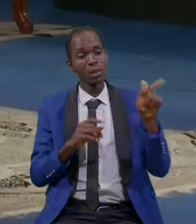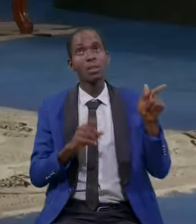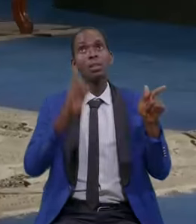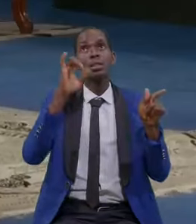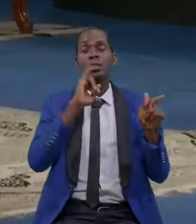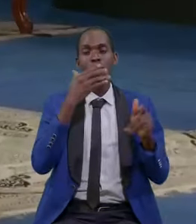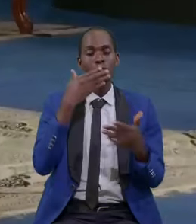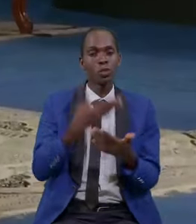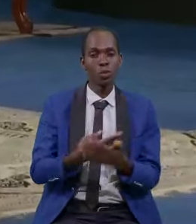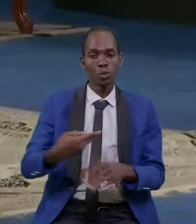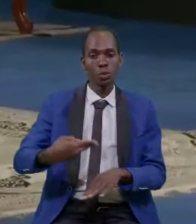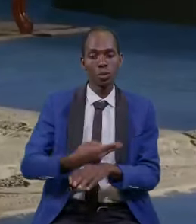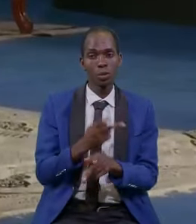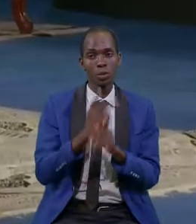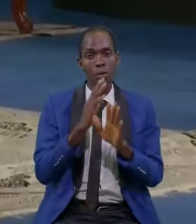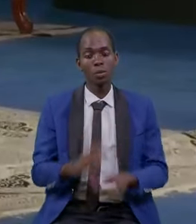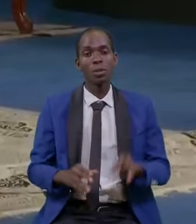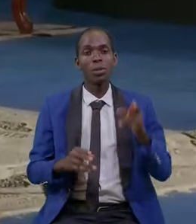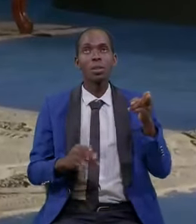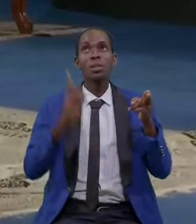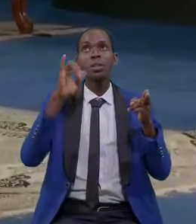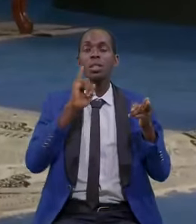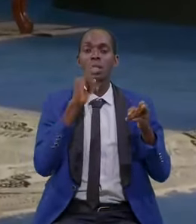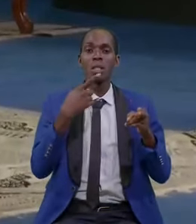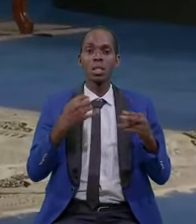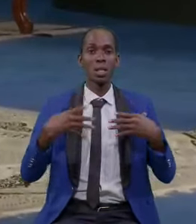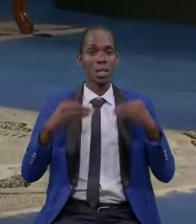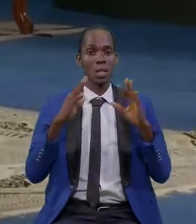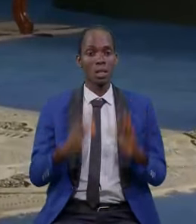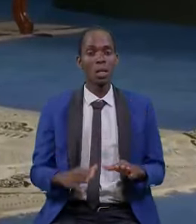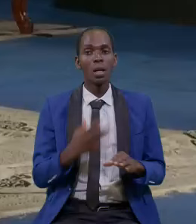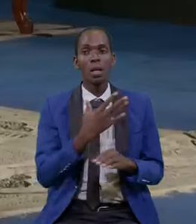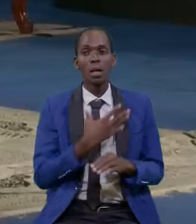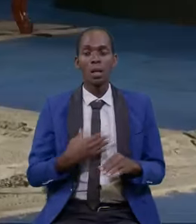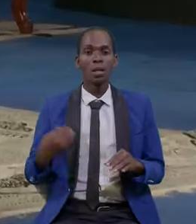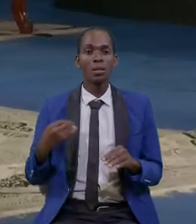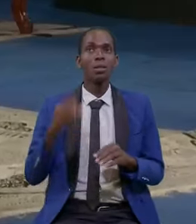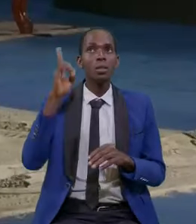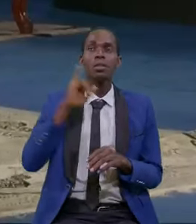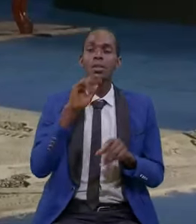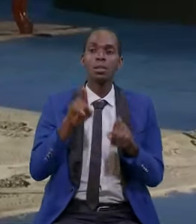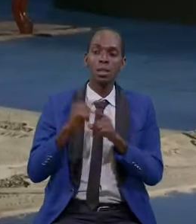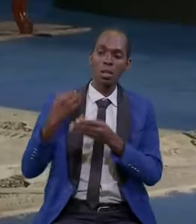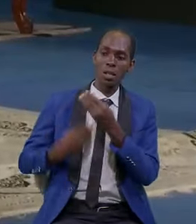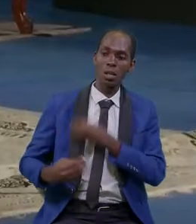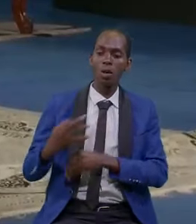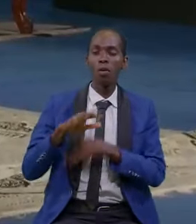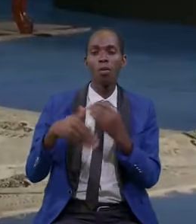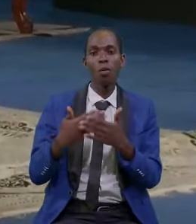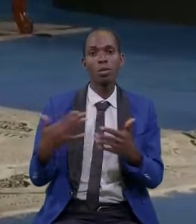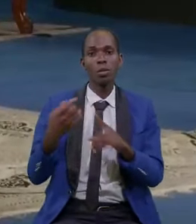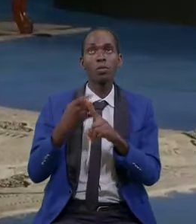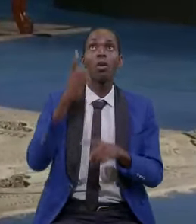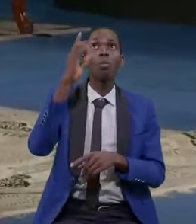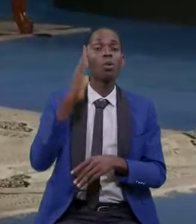and the H is the healer, and then is the heir of all things from God, so that it can make